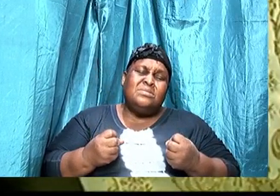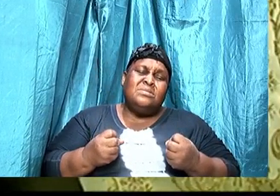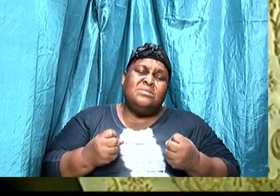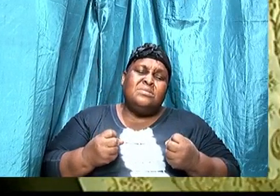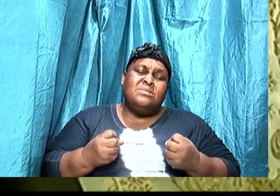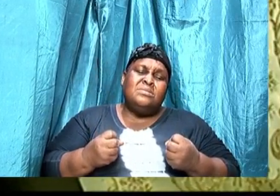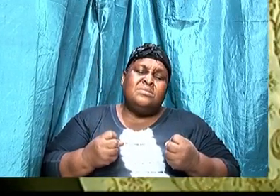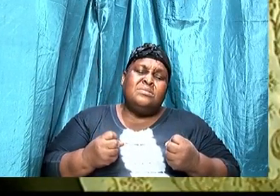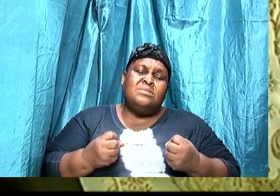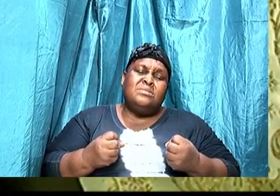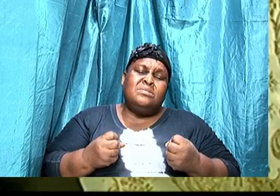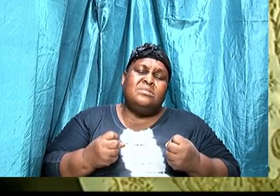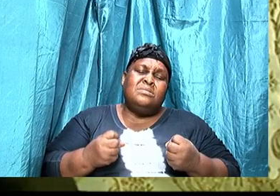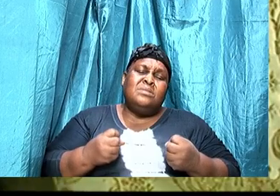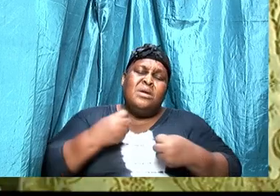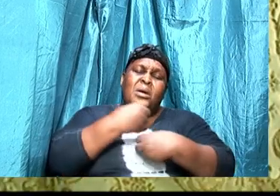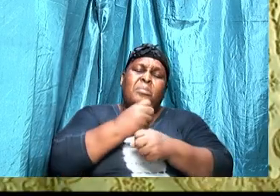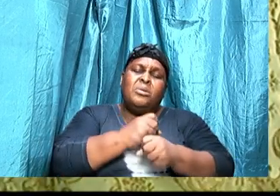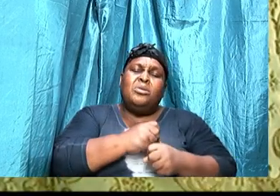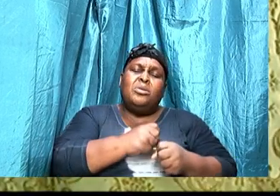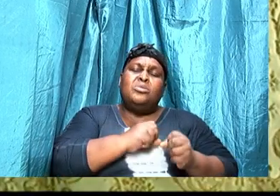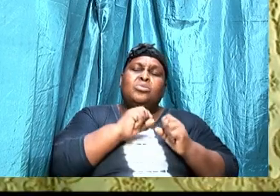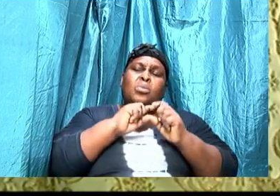And, you know, God said,